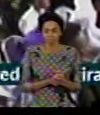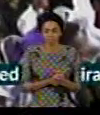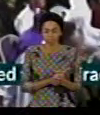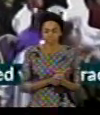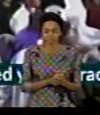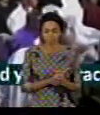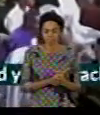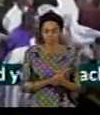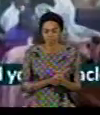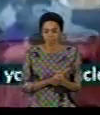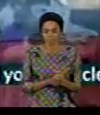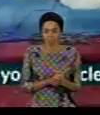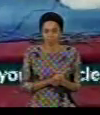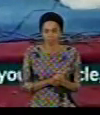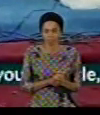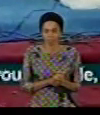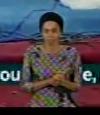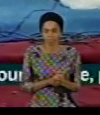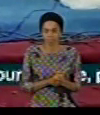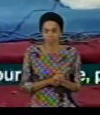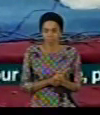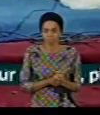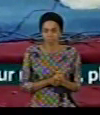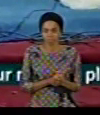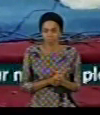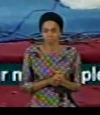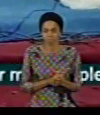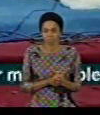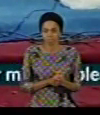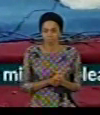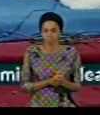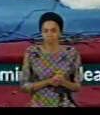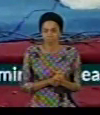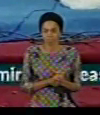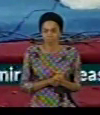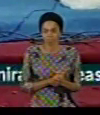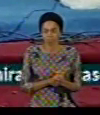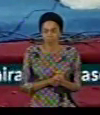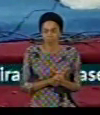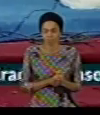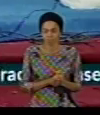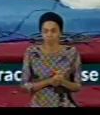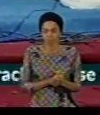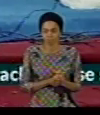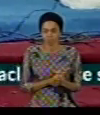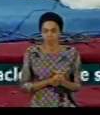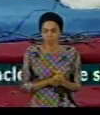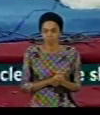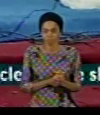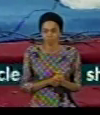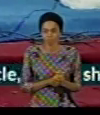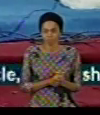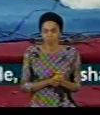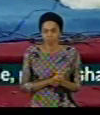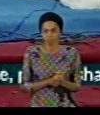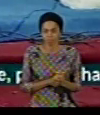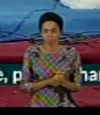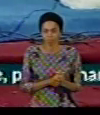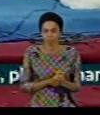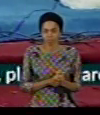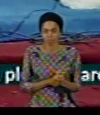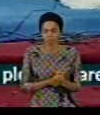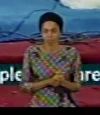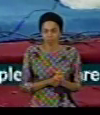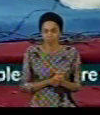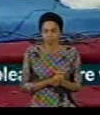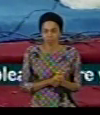been in your new temple. I got both walking to our own temple. Person I'm talking.